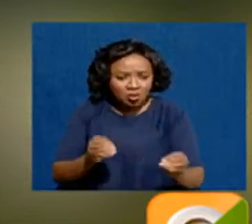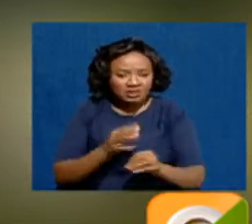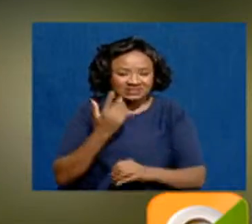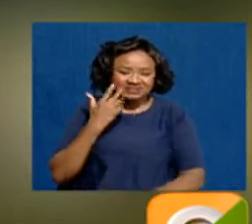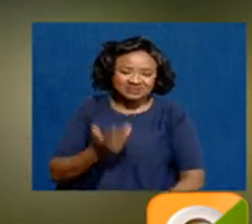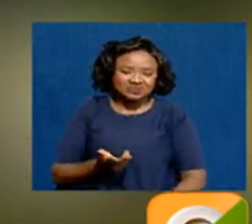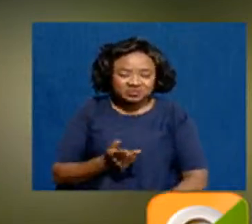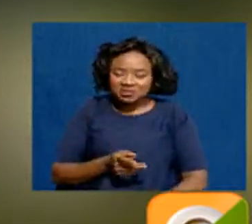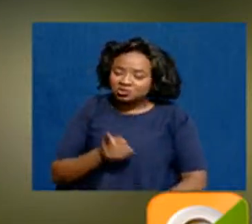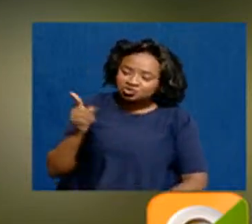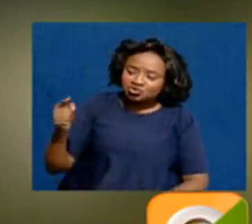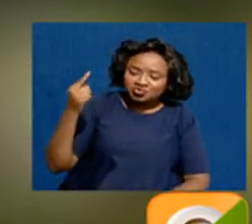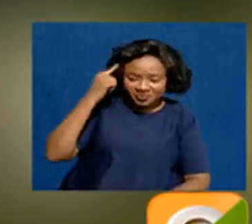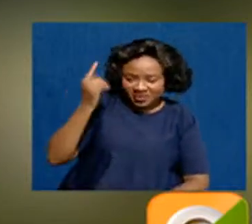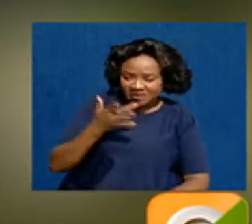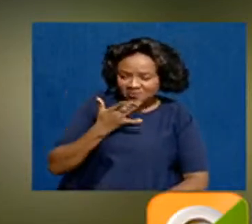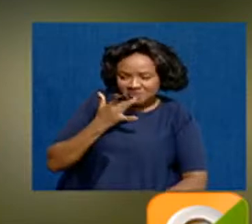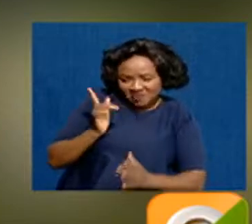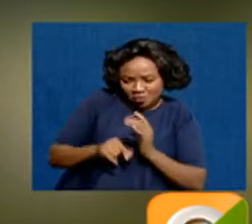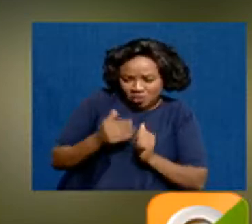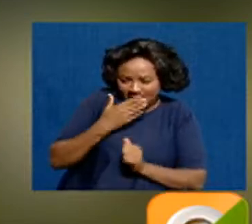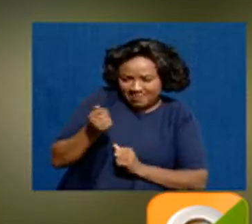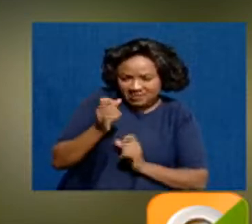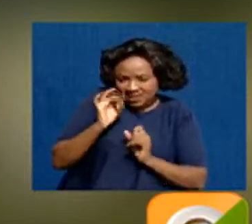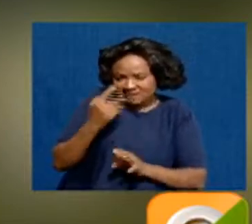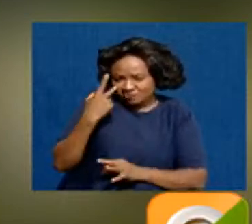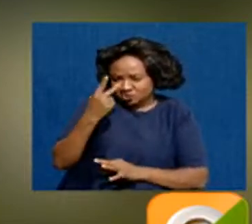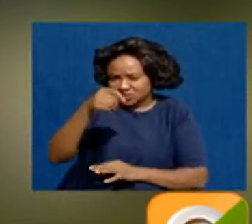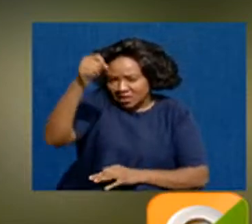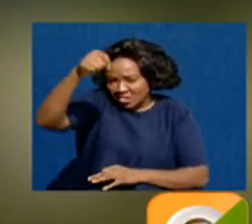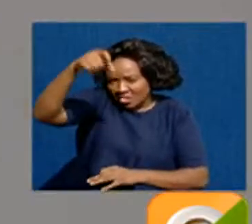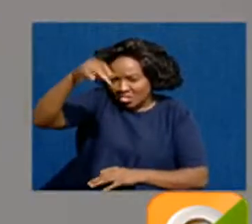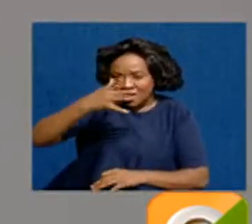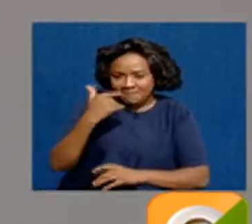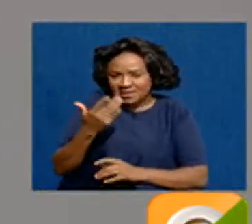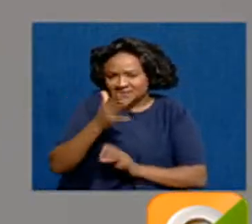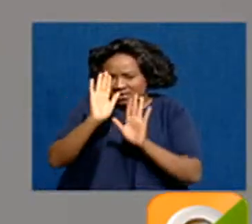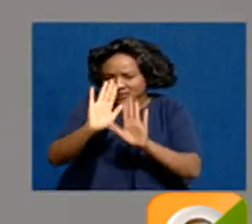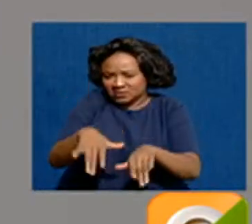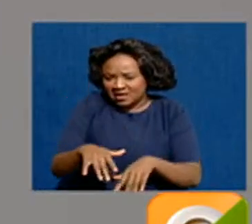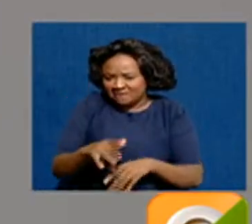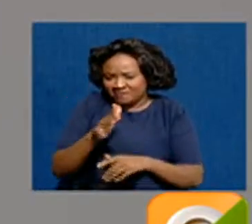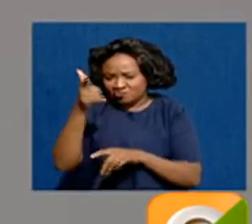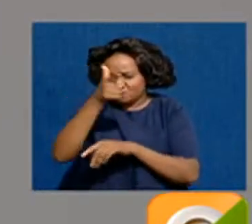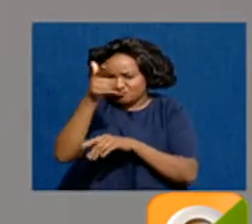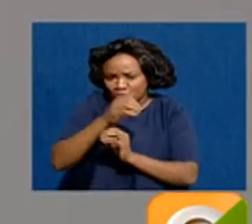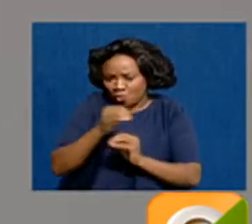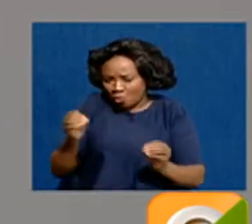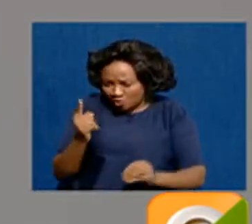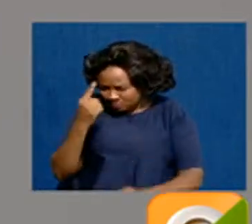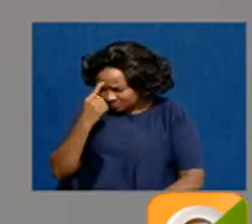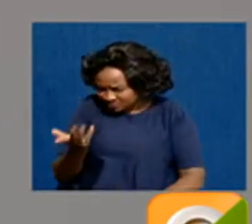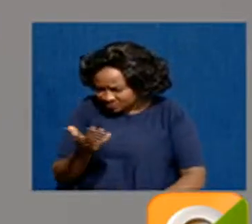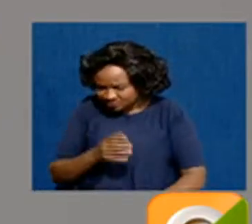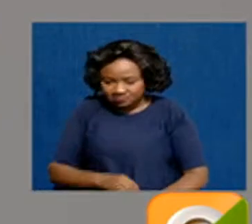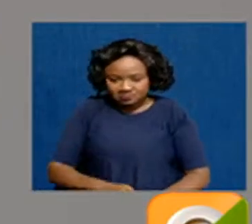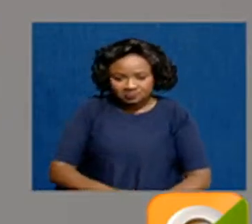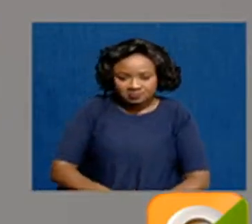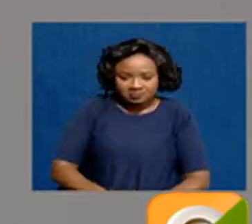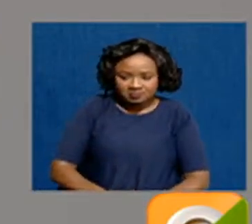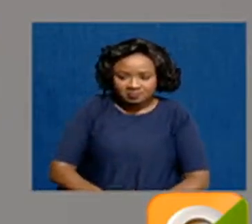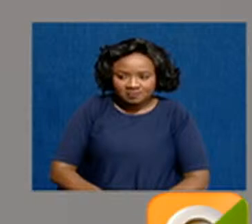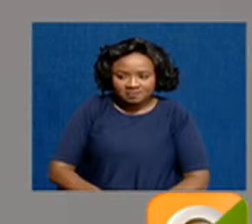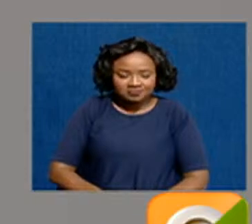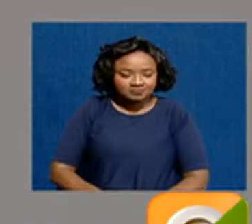being made. So what would you prefer? That if somebody sees a leakage, would you prefer they don't video it, they don't show it? No, not at all. Are you trying to suggest that this should not